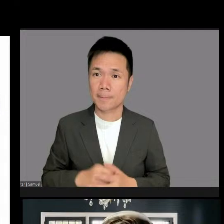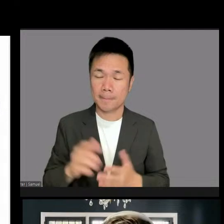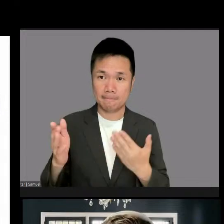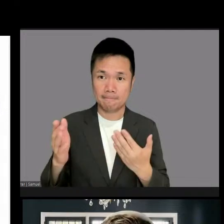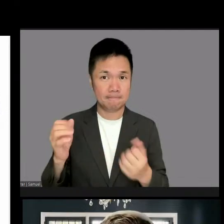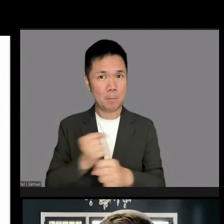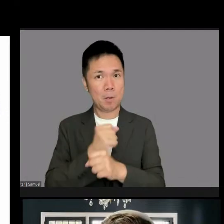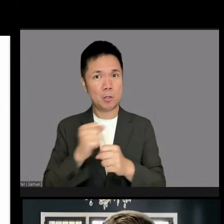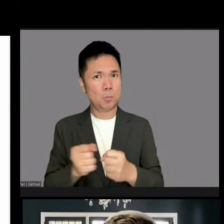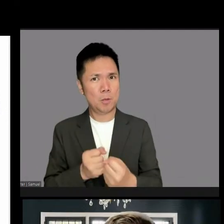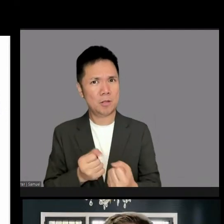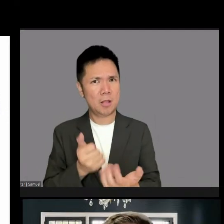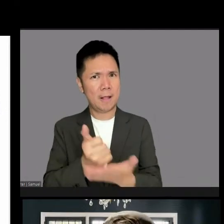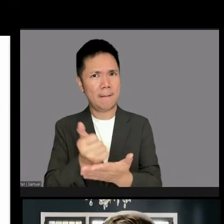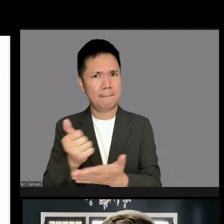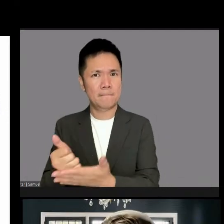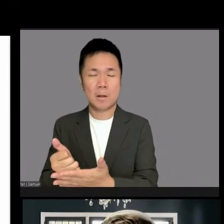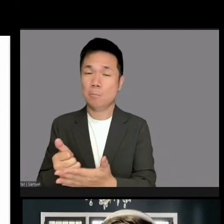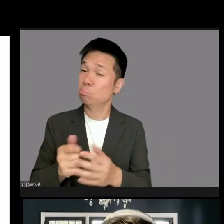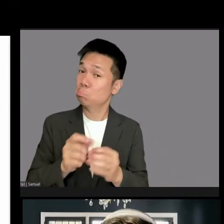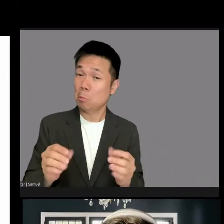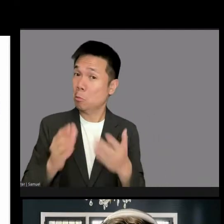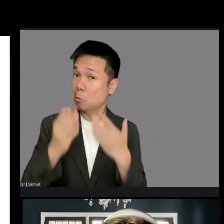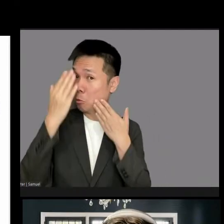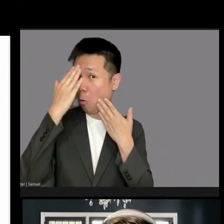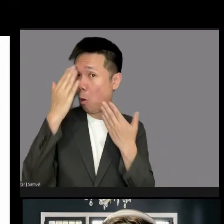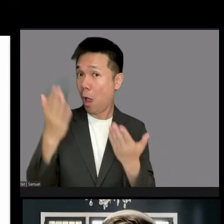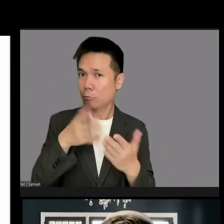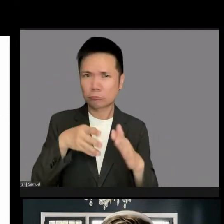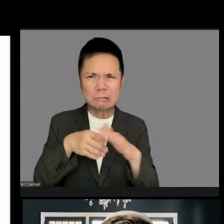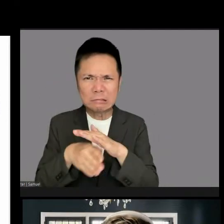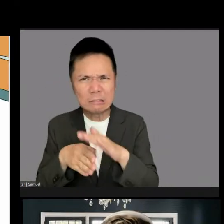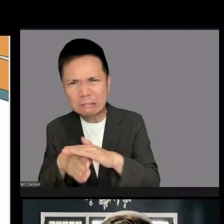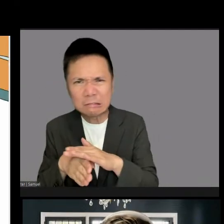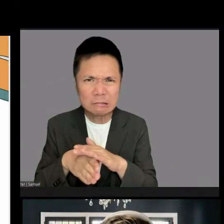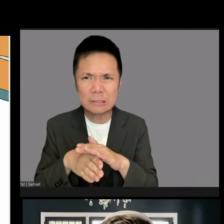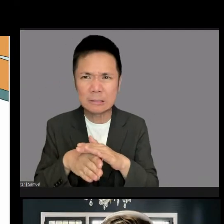be accessing our website, possibly using these devices.